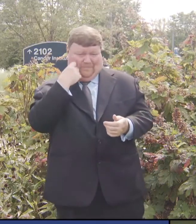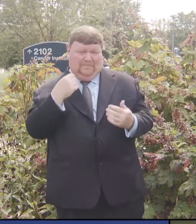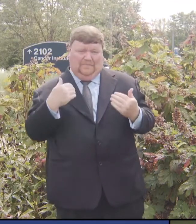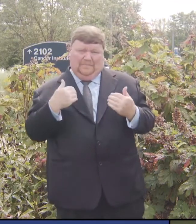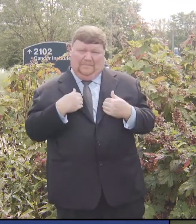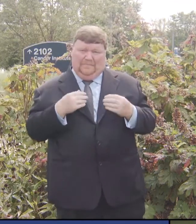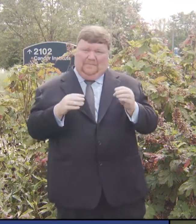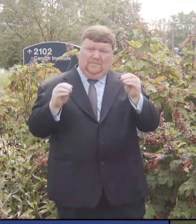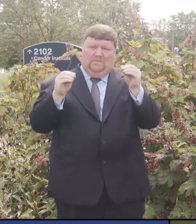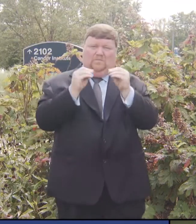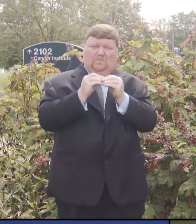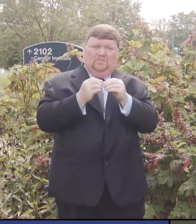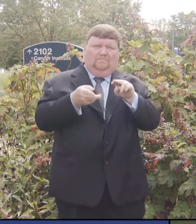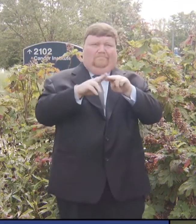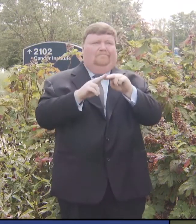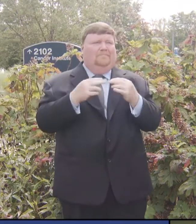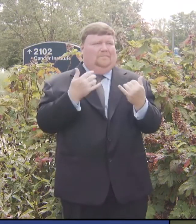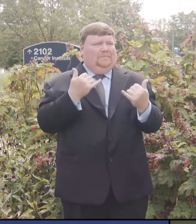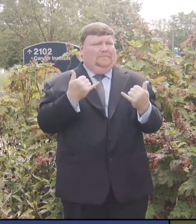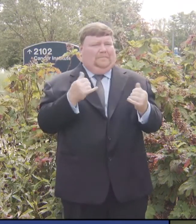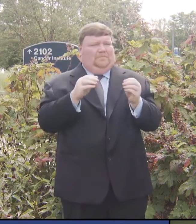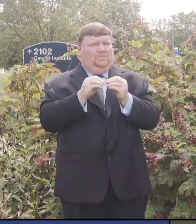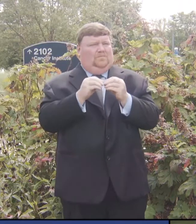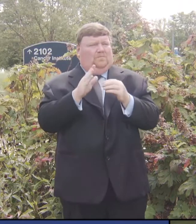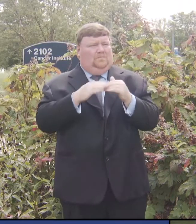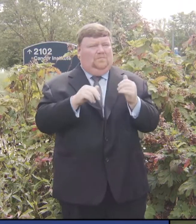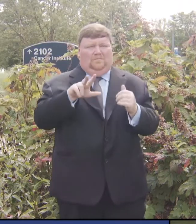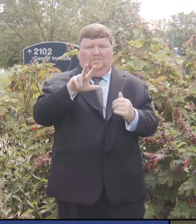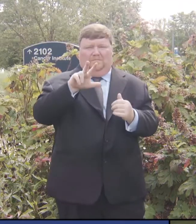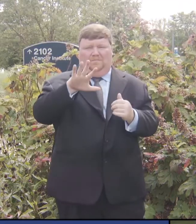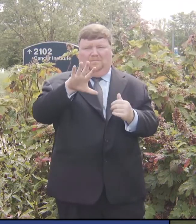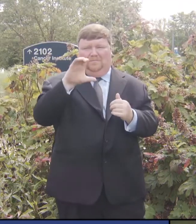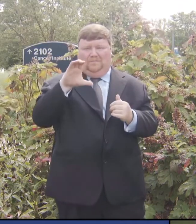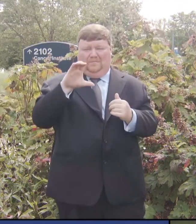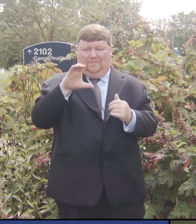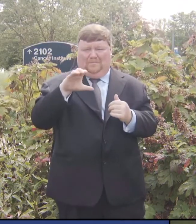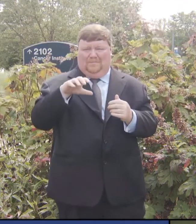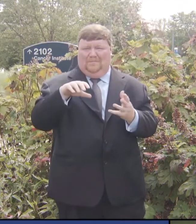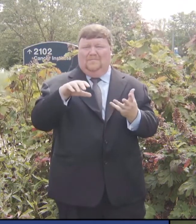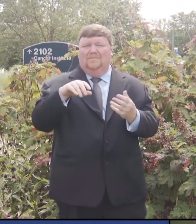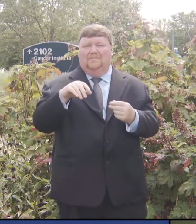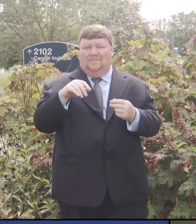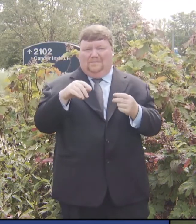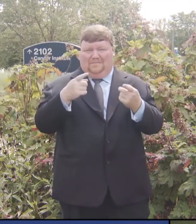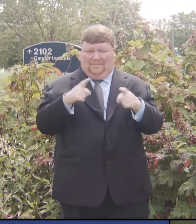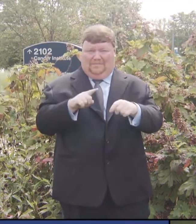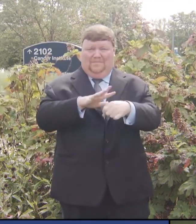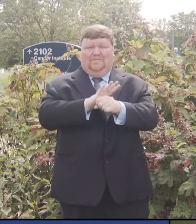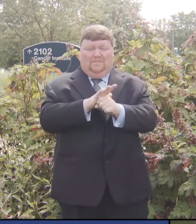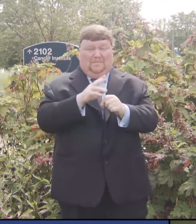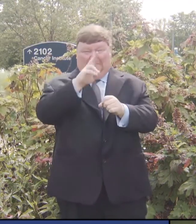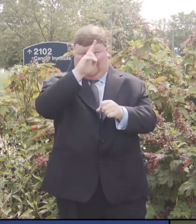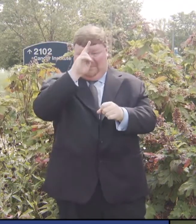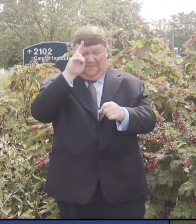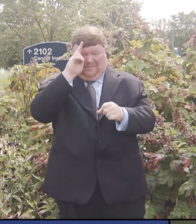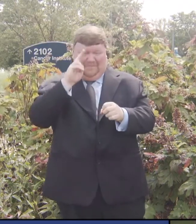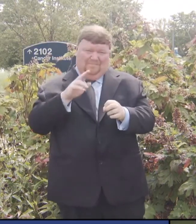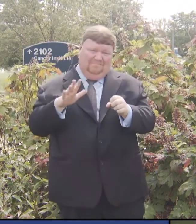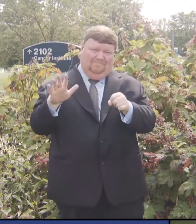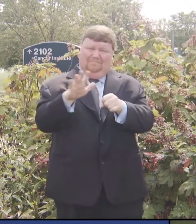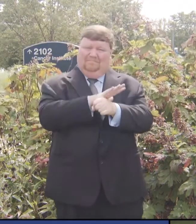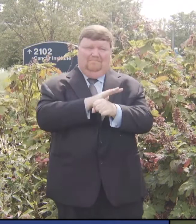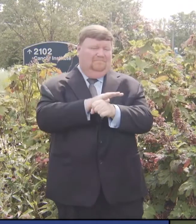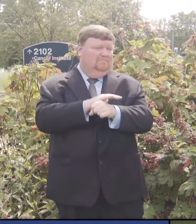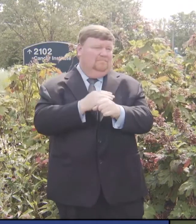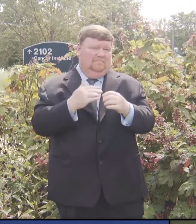increase in our cases, and just today we're over 3,500 cases. And so hospitals are taxed right now. The number one